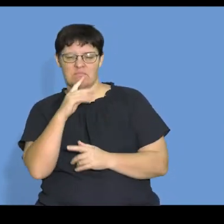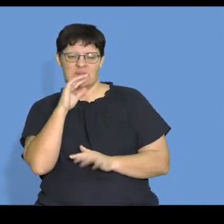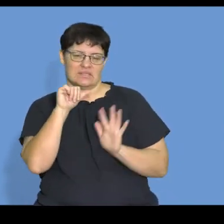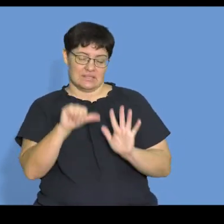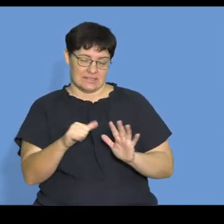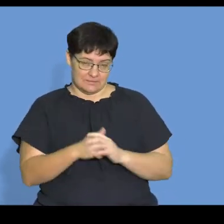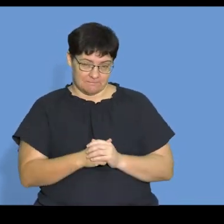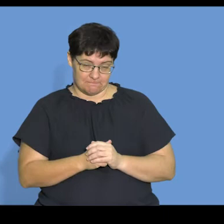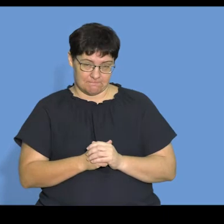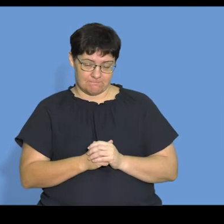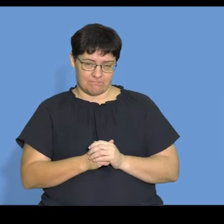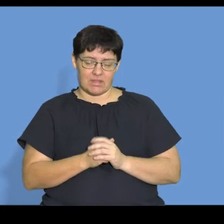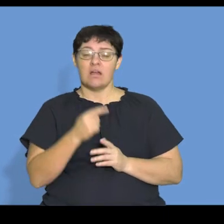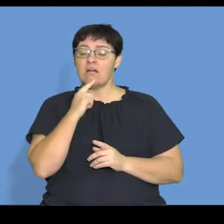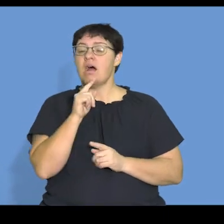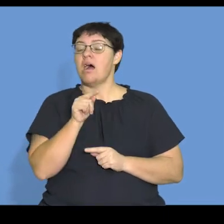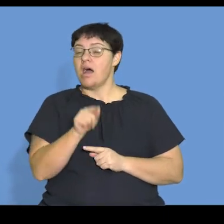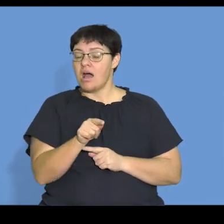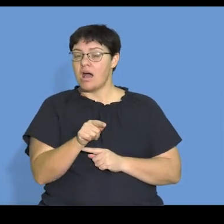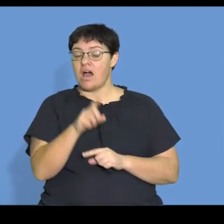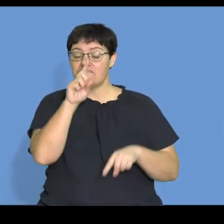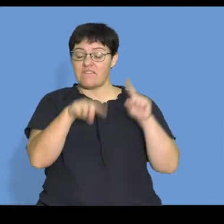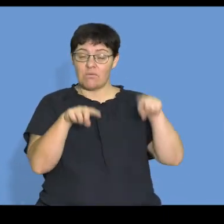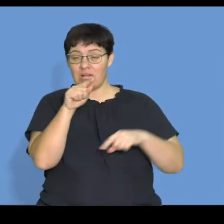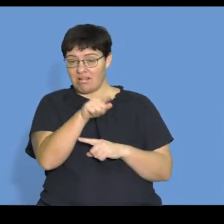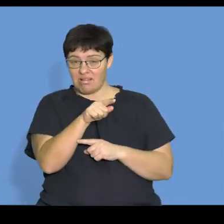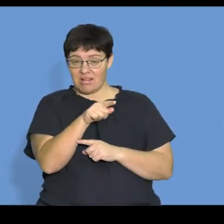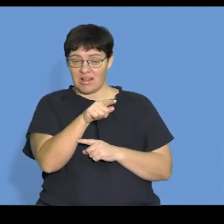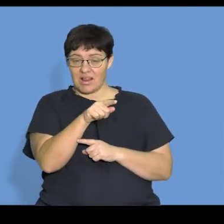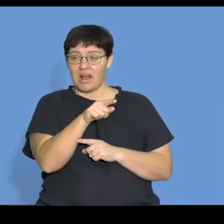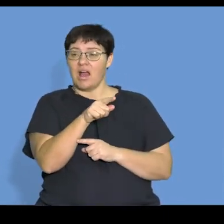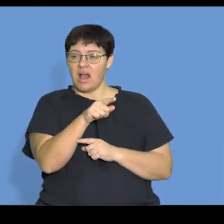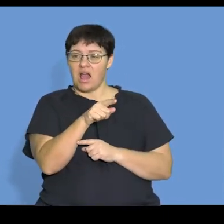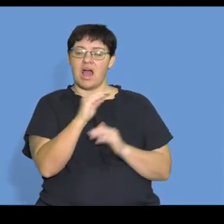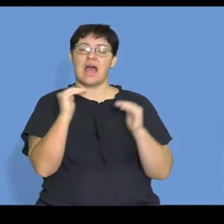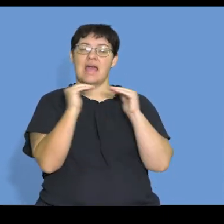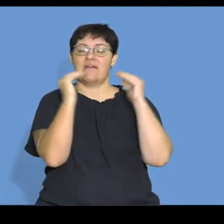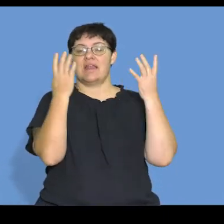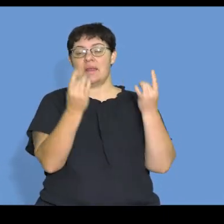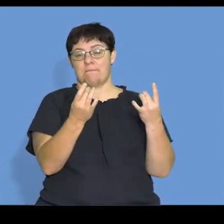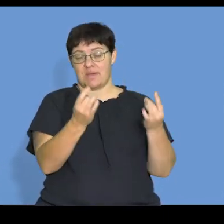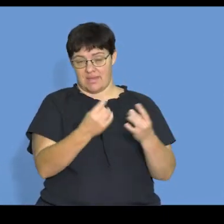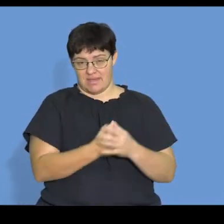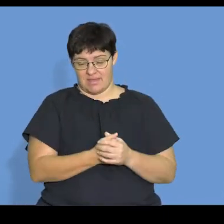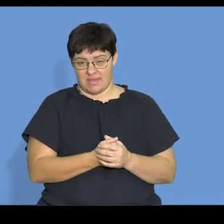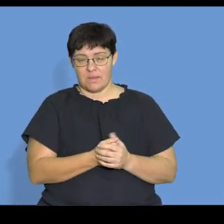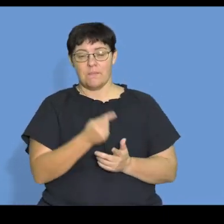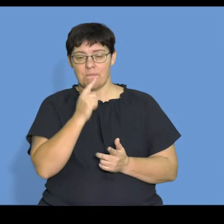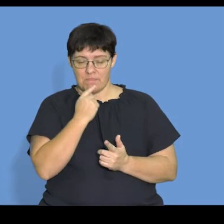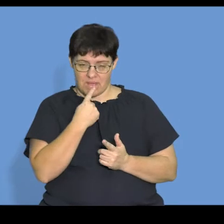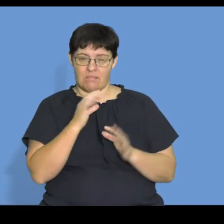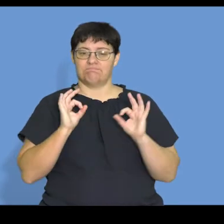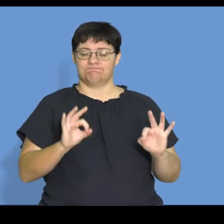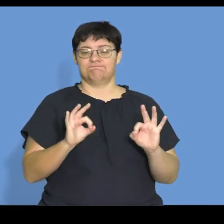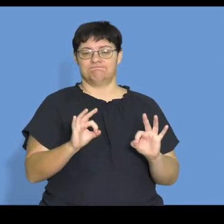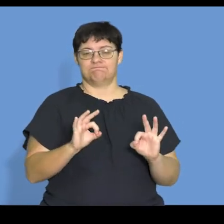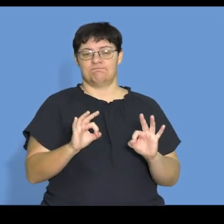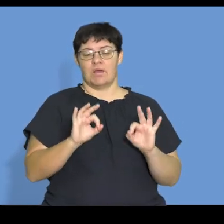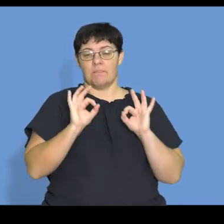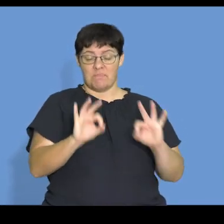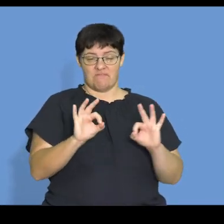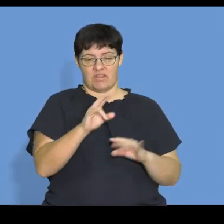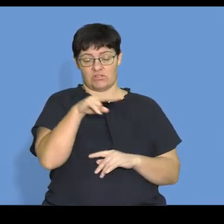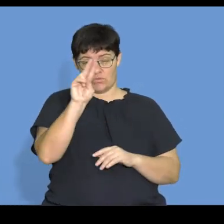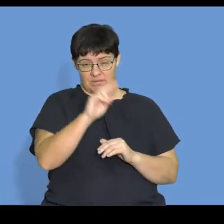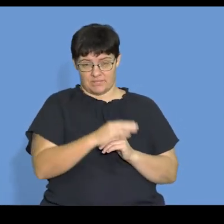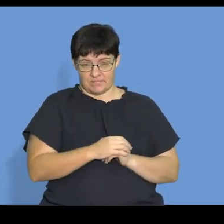as long as the variable is to the exponent of an even number, then we call it a perfect square. So